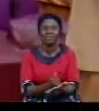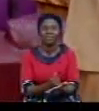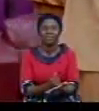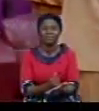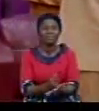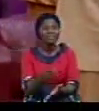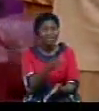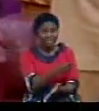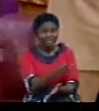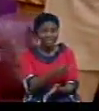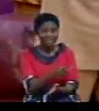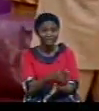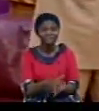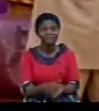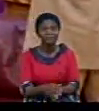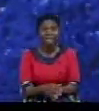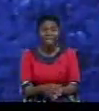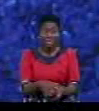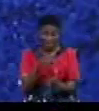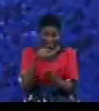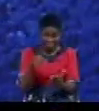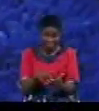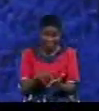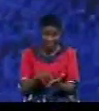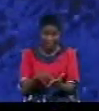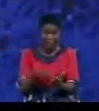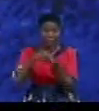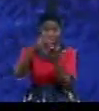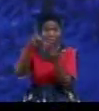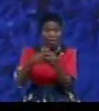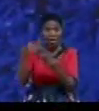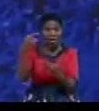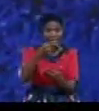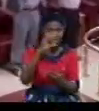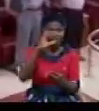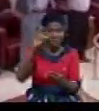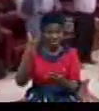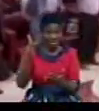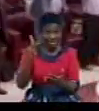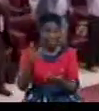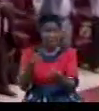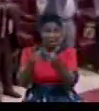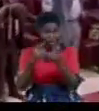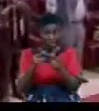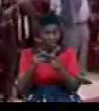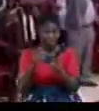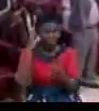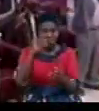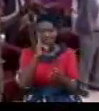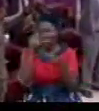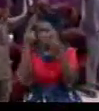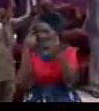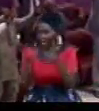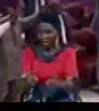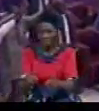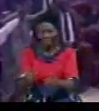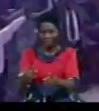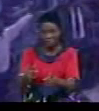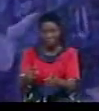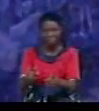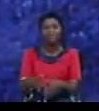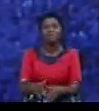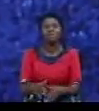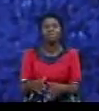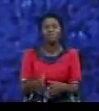this proceed coming will not happen behind you it